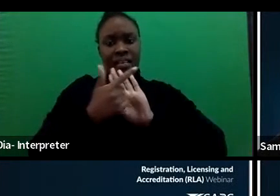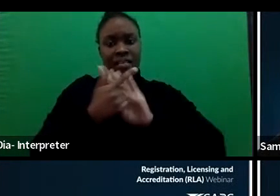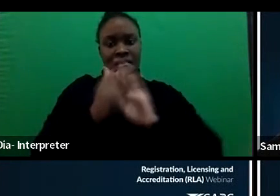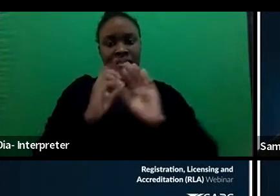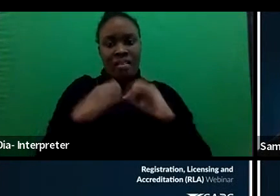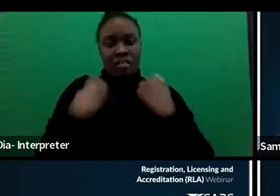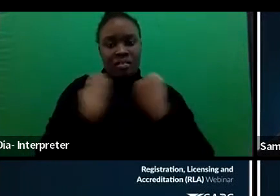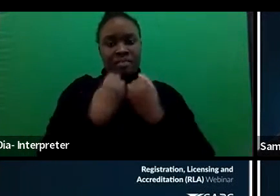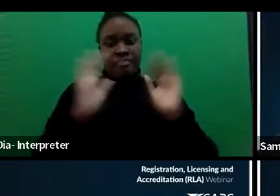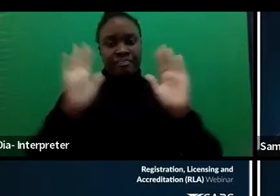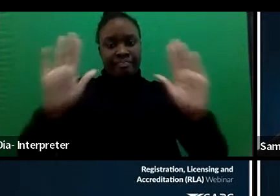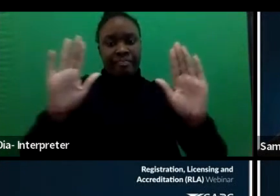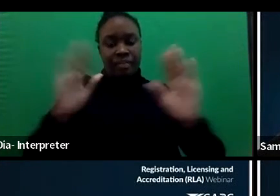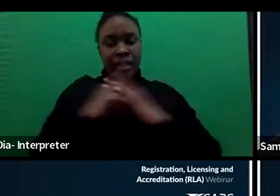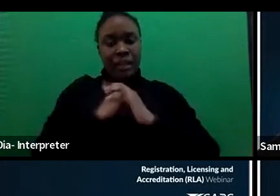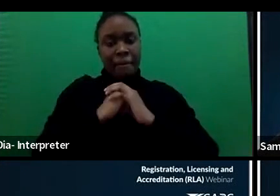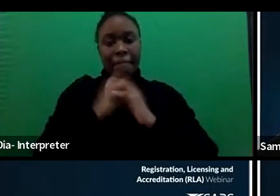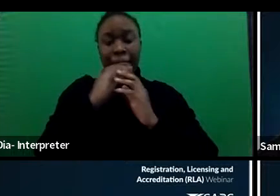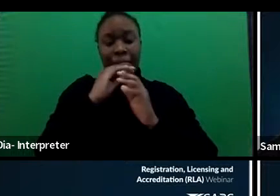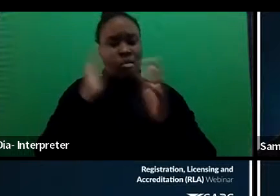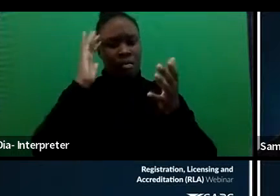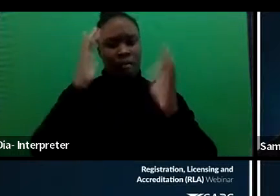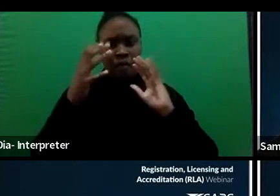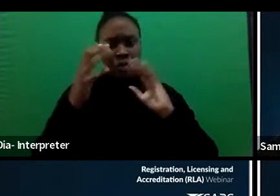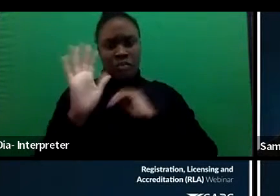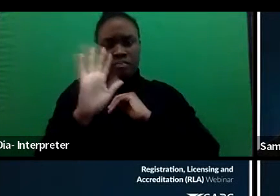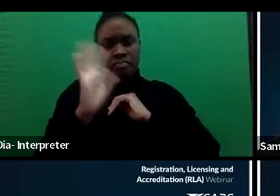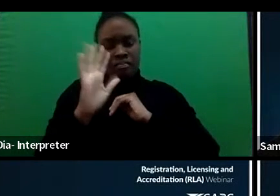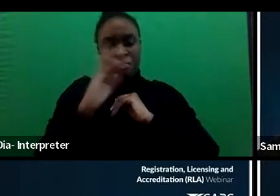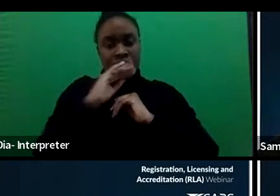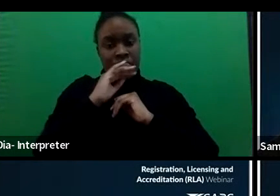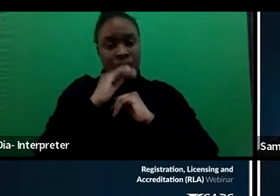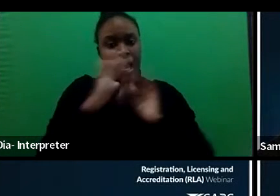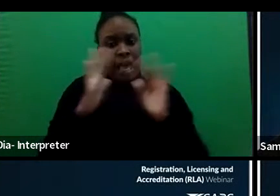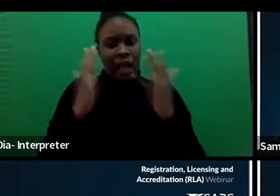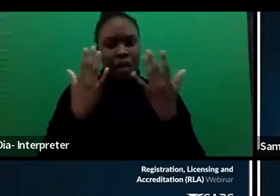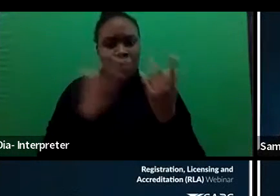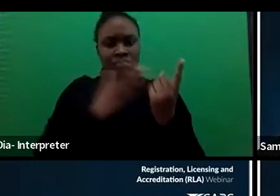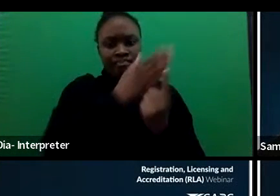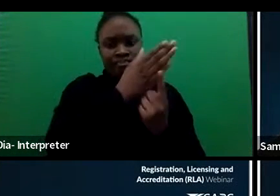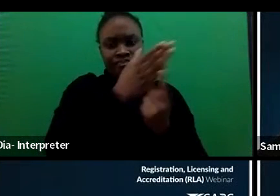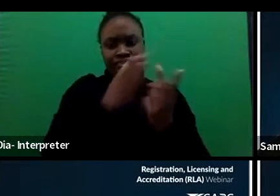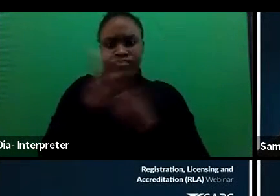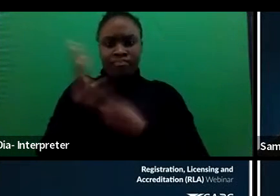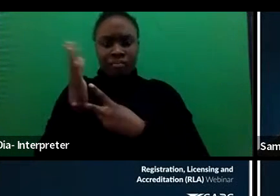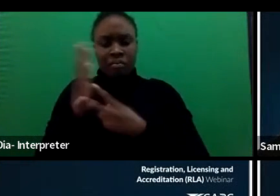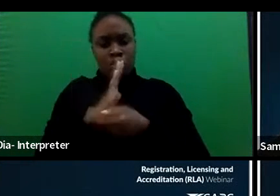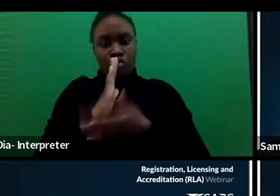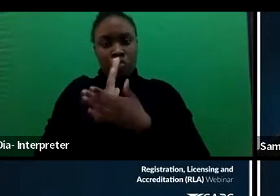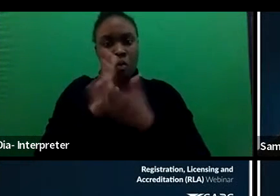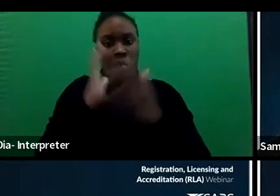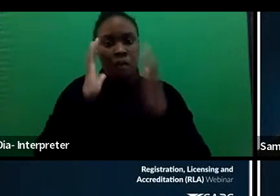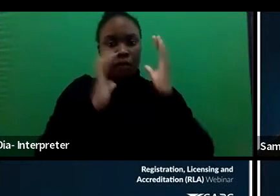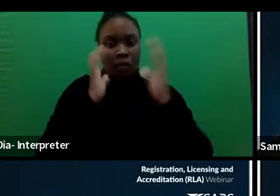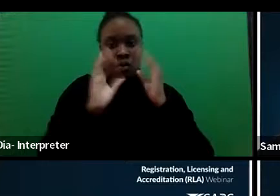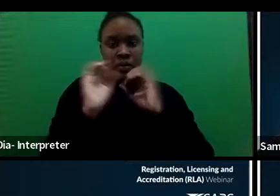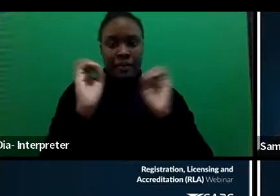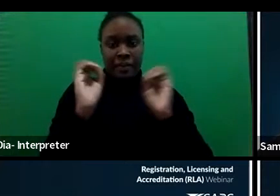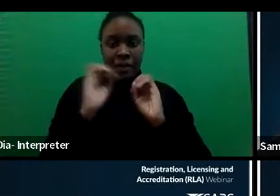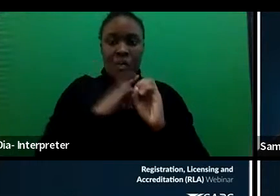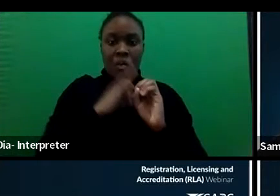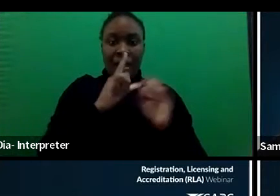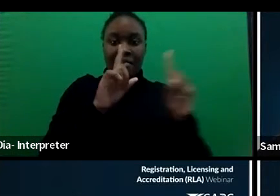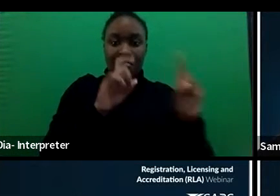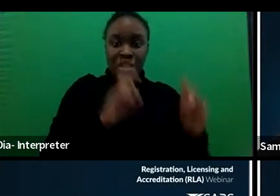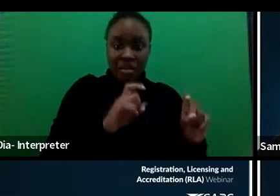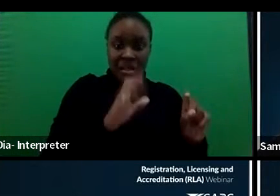should not be confused. How do we work around this as not to confuse the principal overseas